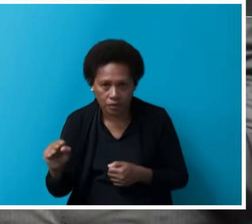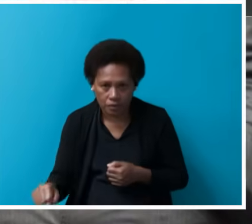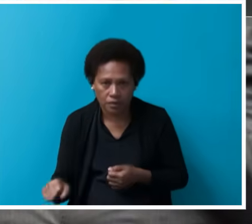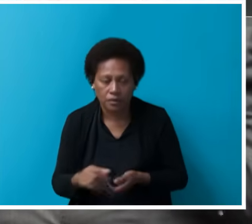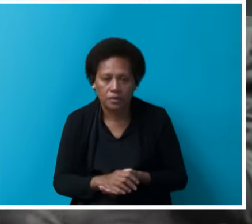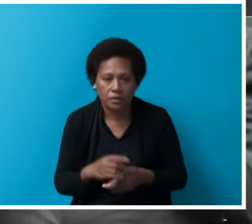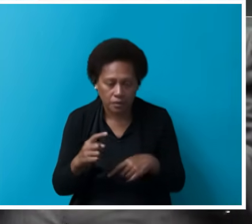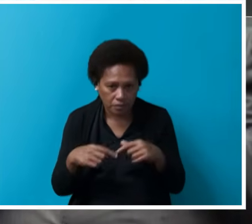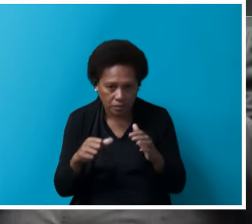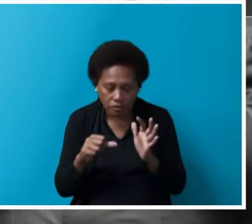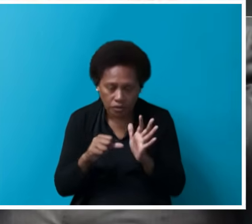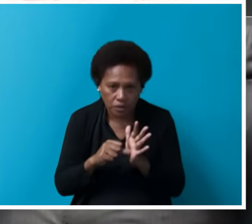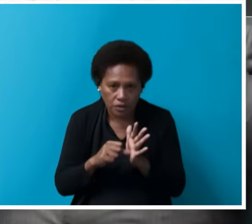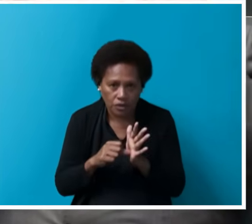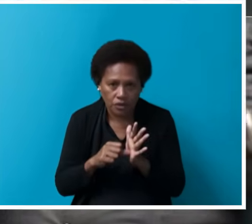about hardships.